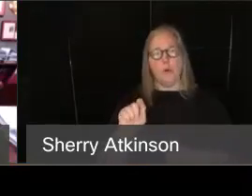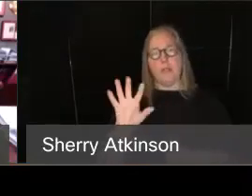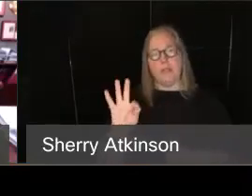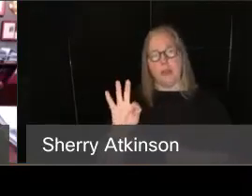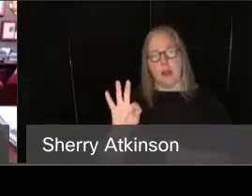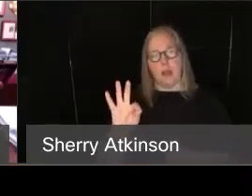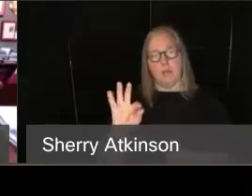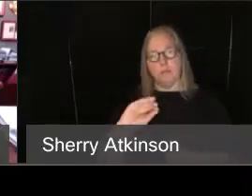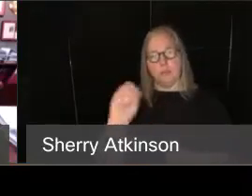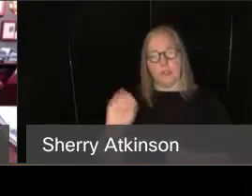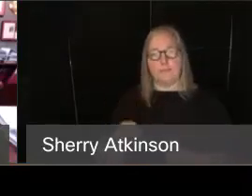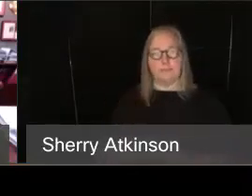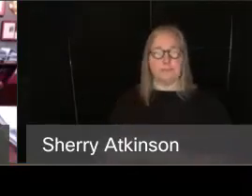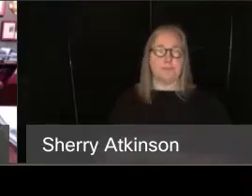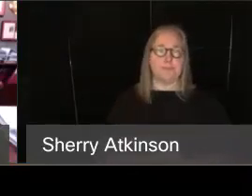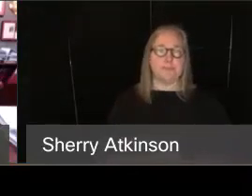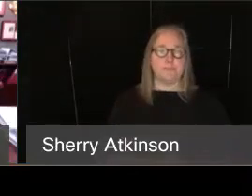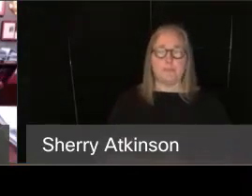1.9%.